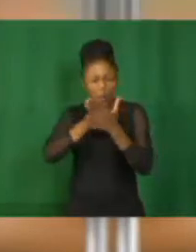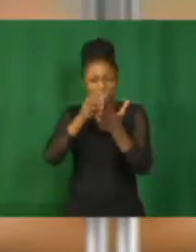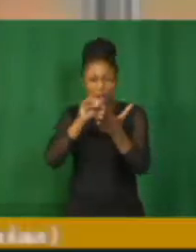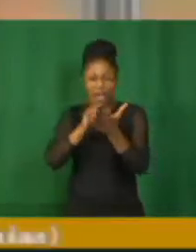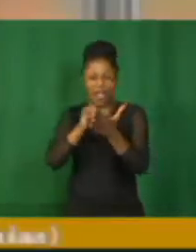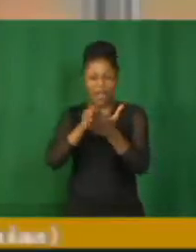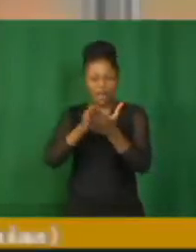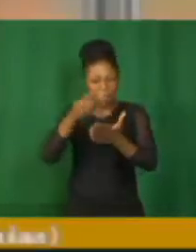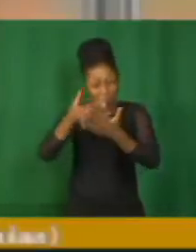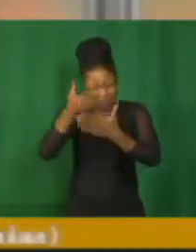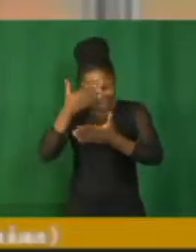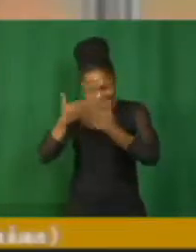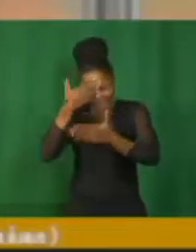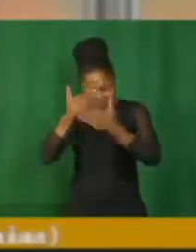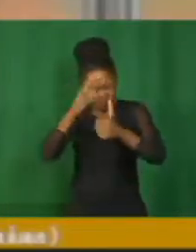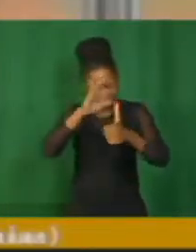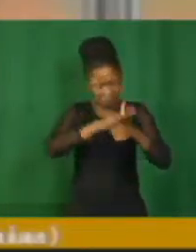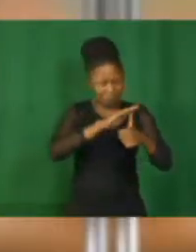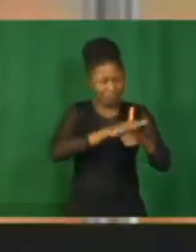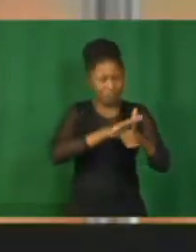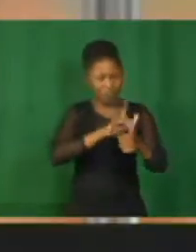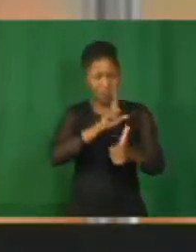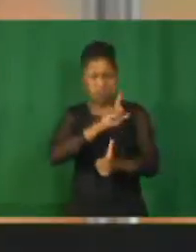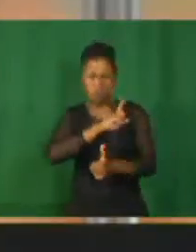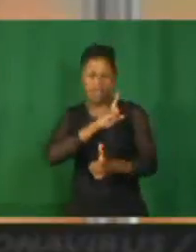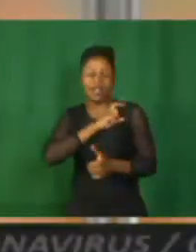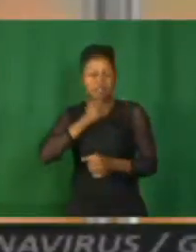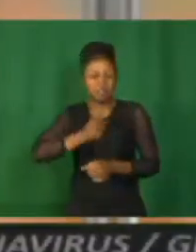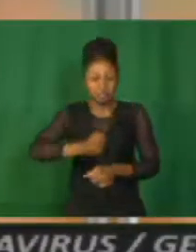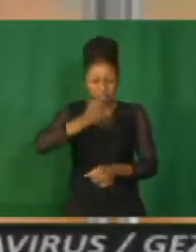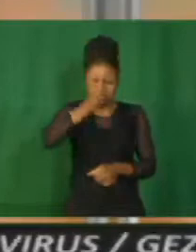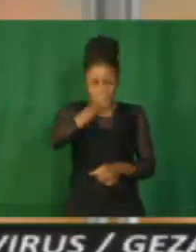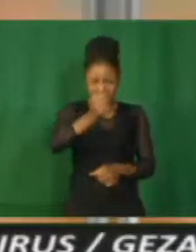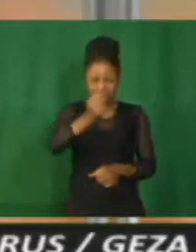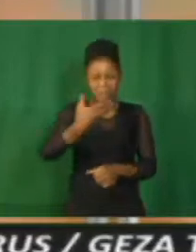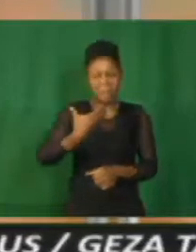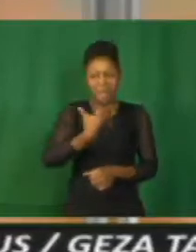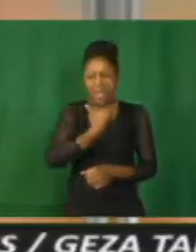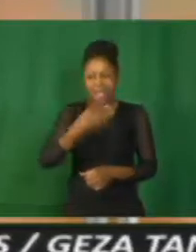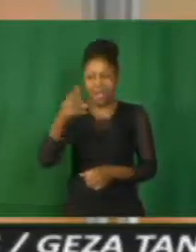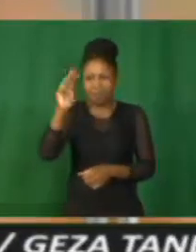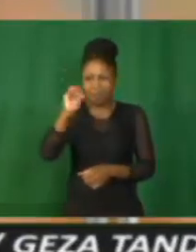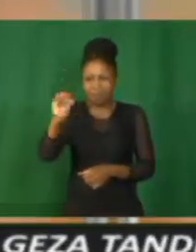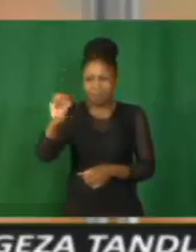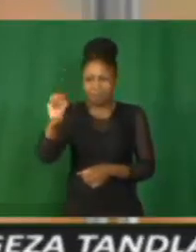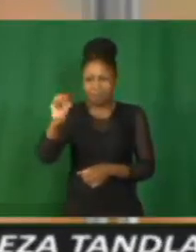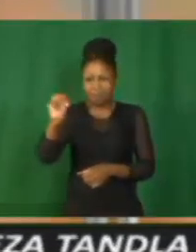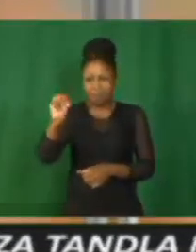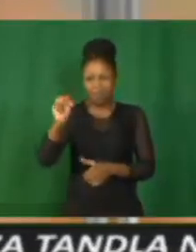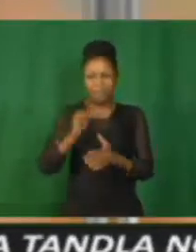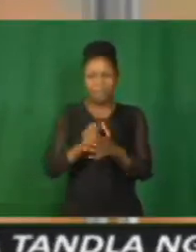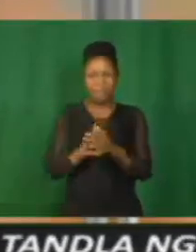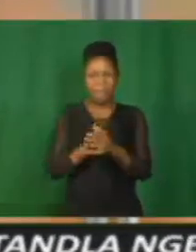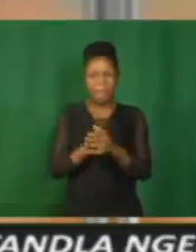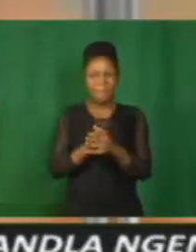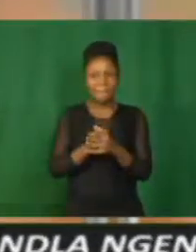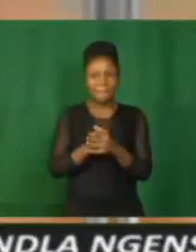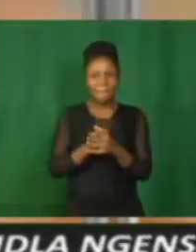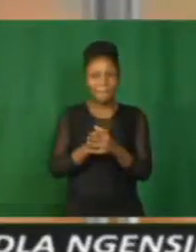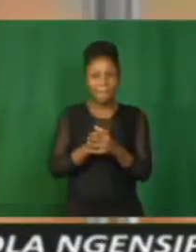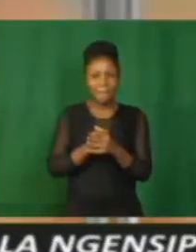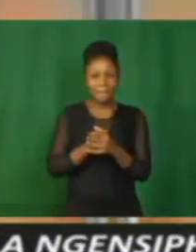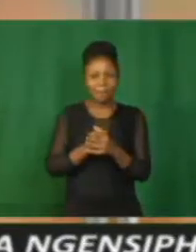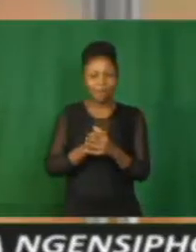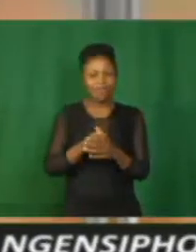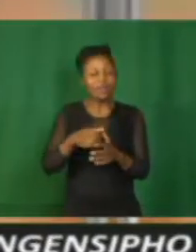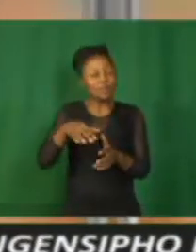learn about the appointment of Matthias? So, the rationale is that you should be able